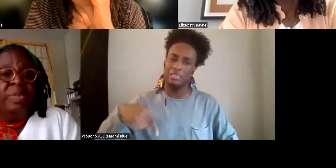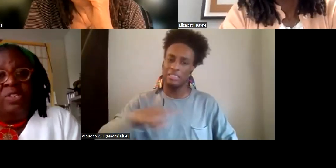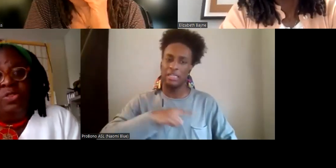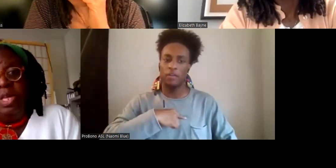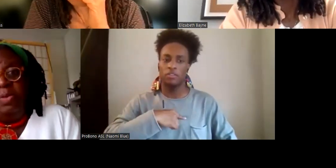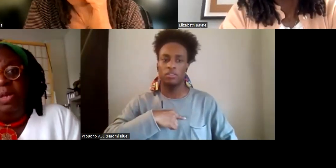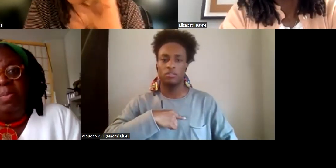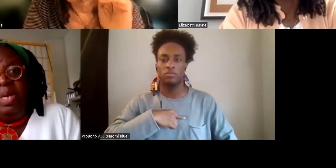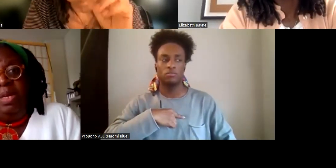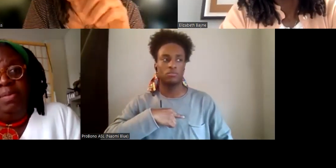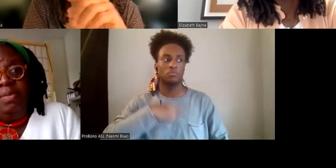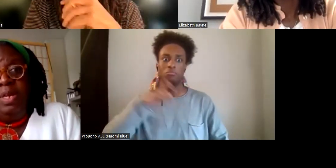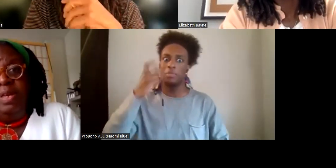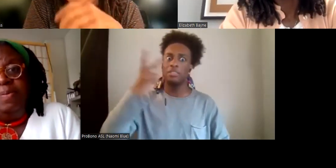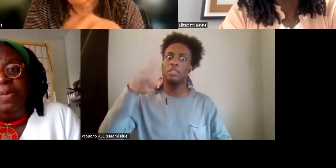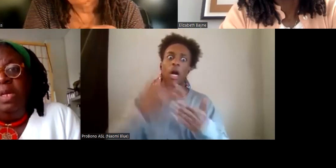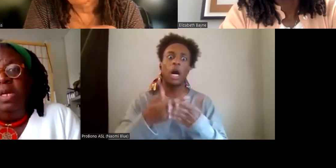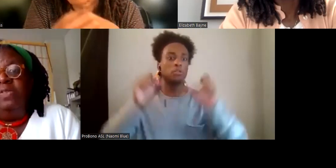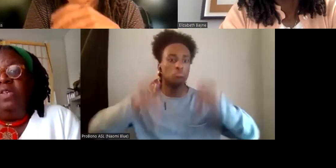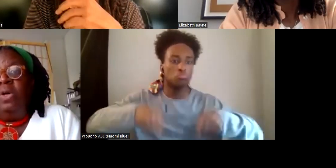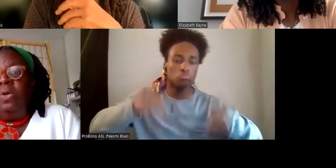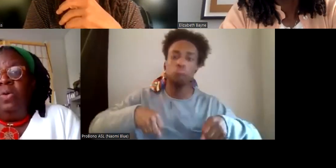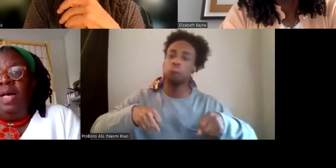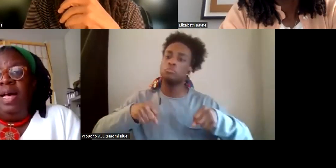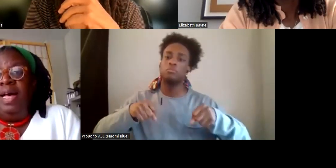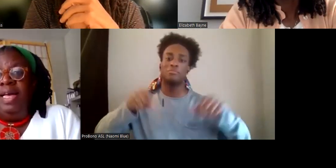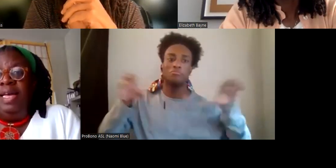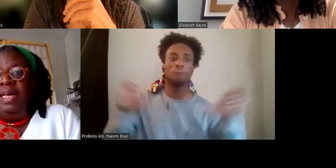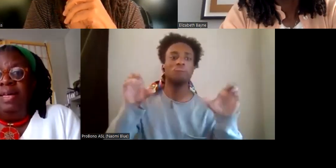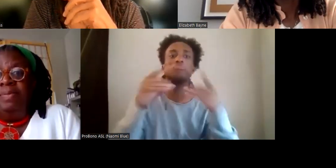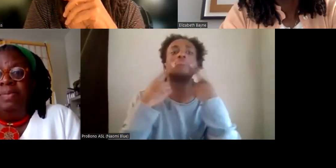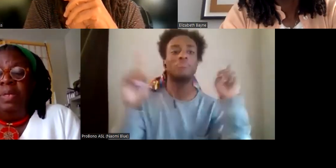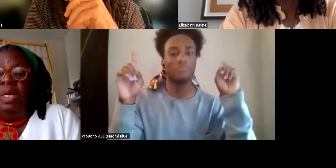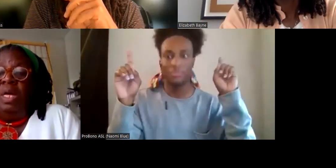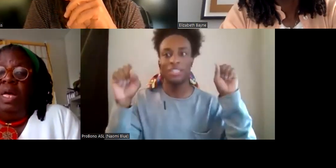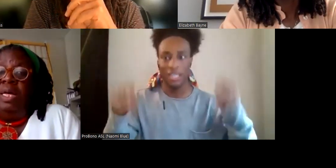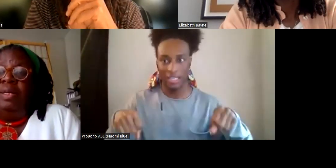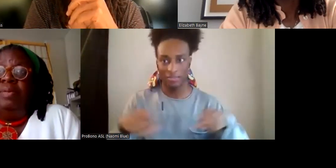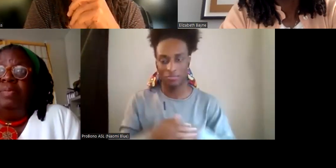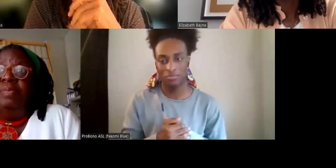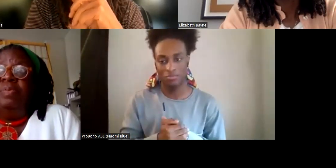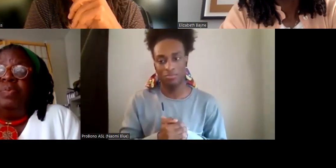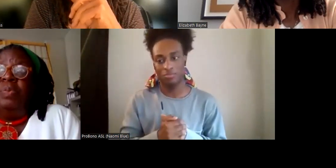for all the potential that we can be, right? So I am